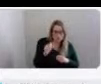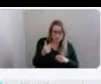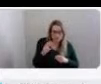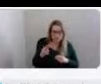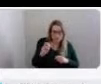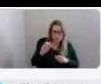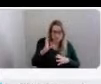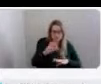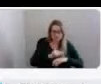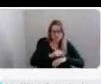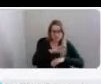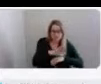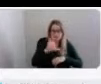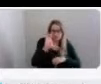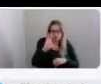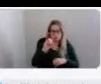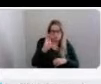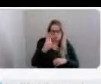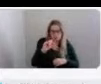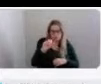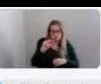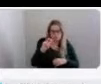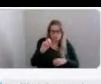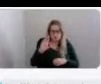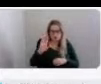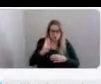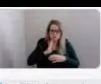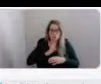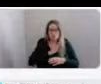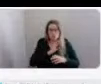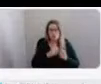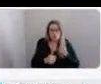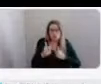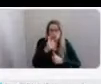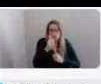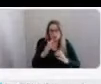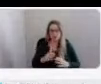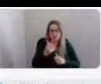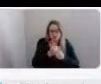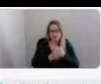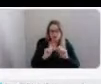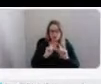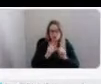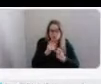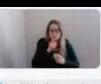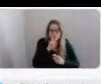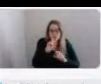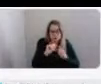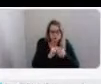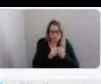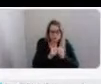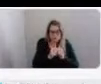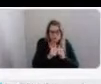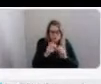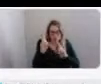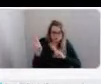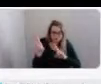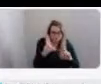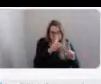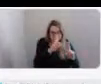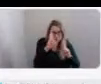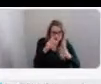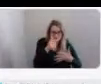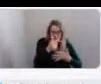the coconino county board of supervisors which makes each district highly competitive while honoring the other five